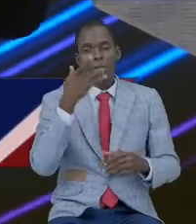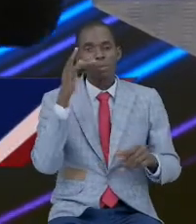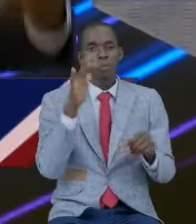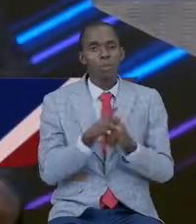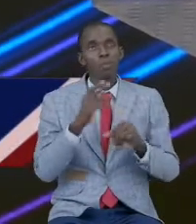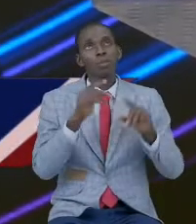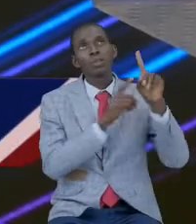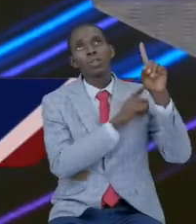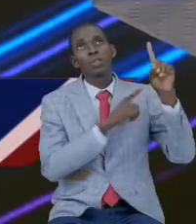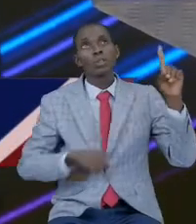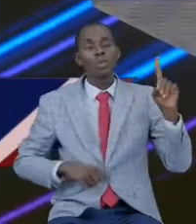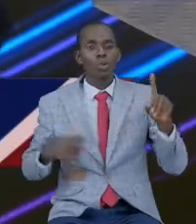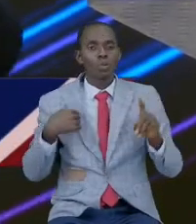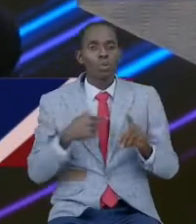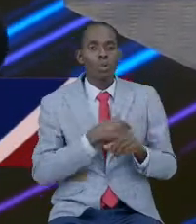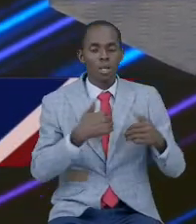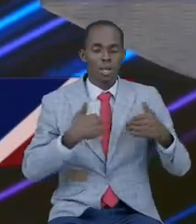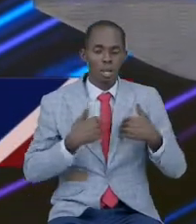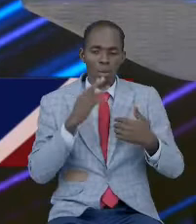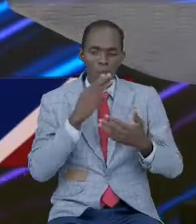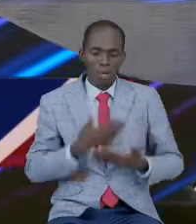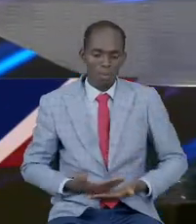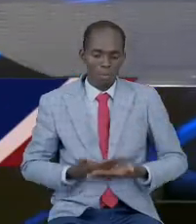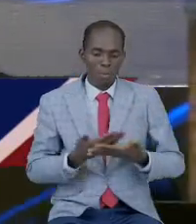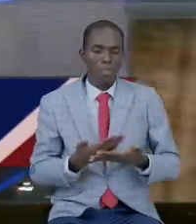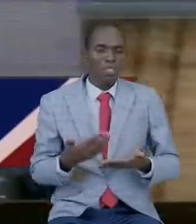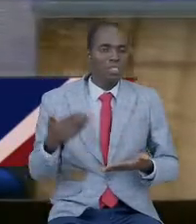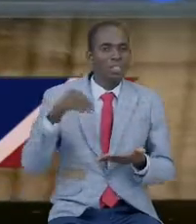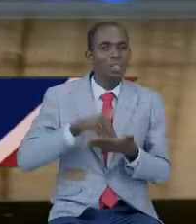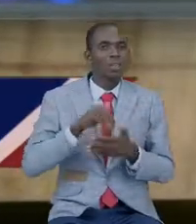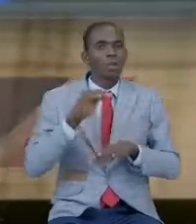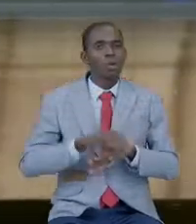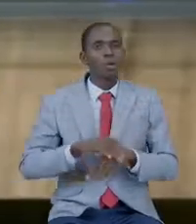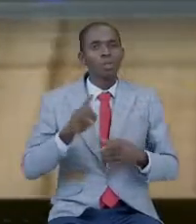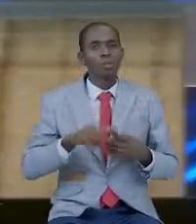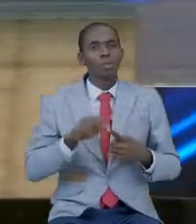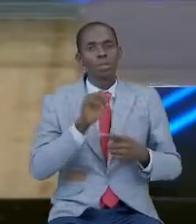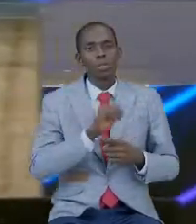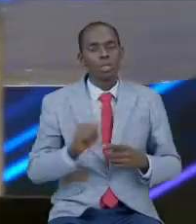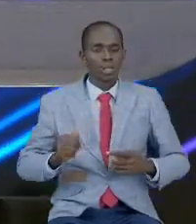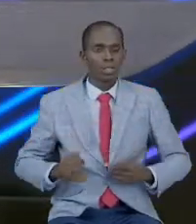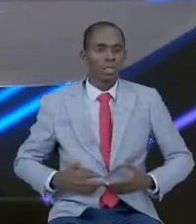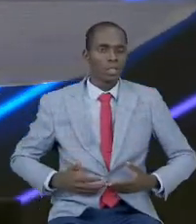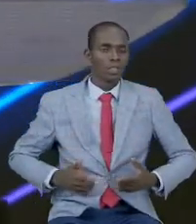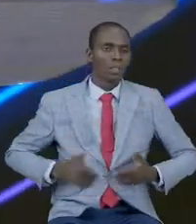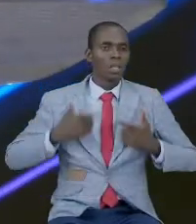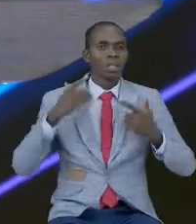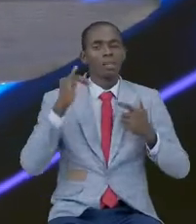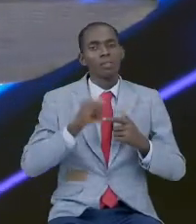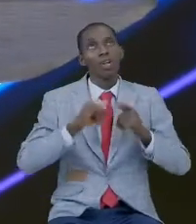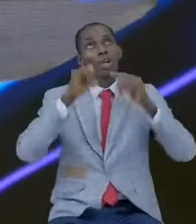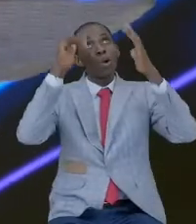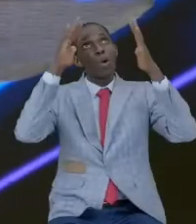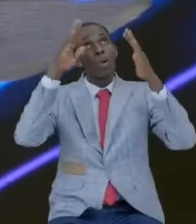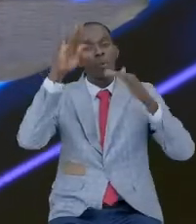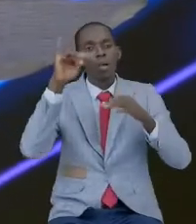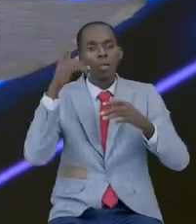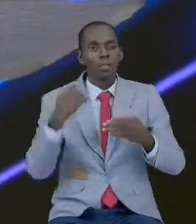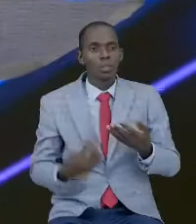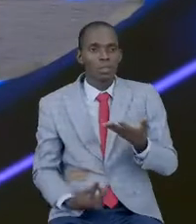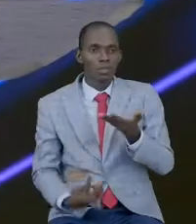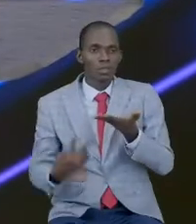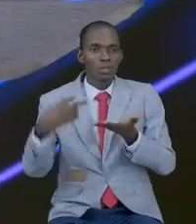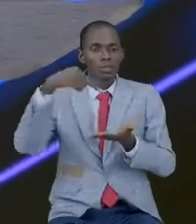begotten again unto a lively hope by the resurrection of Jesus Christ from